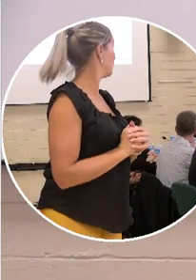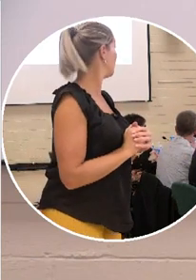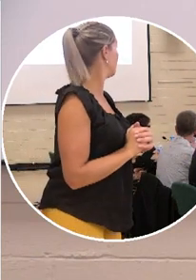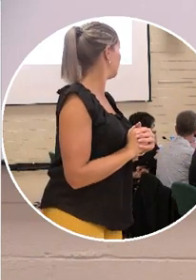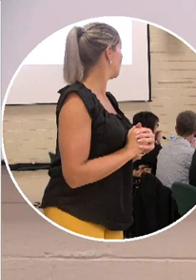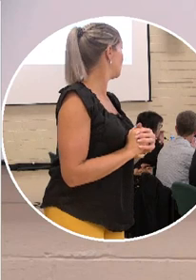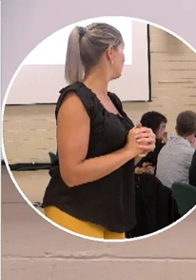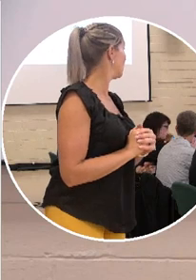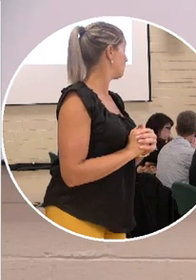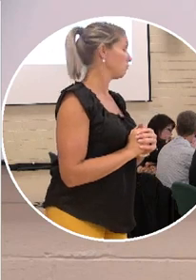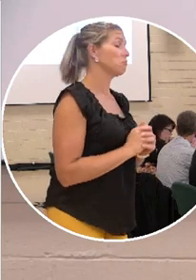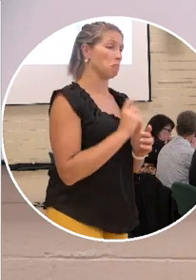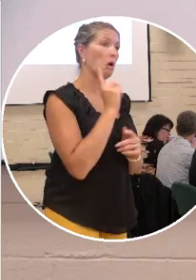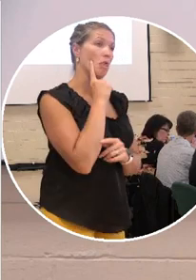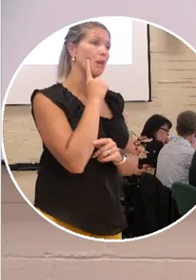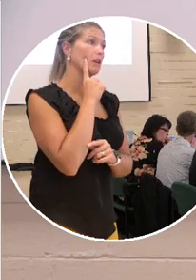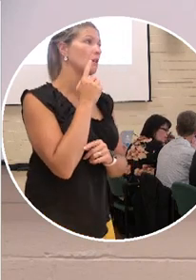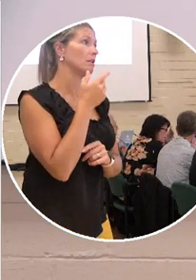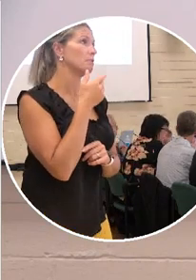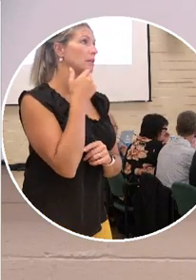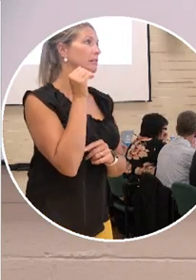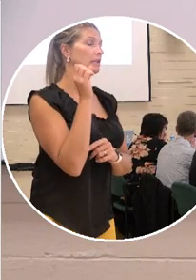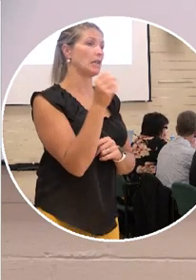amendment without the fact that it came from committee.